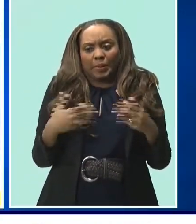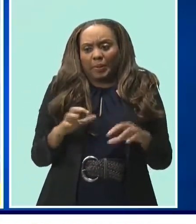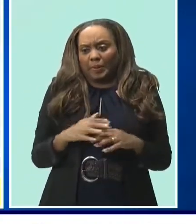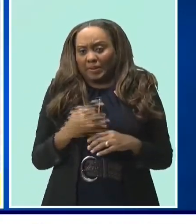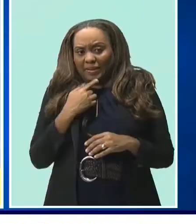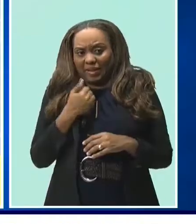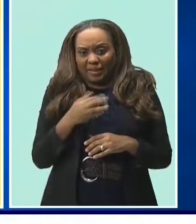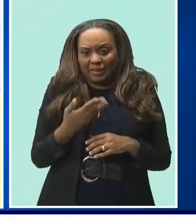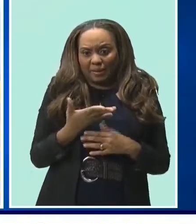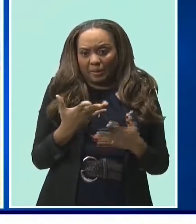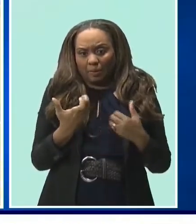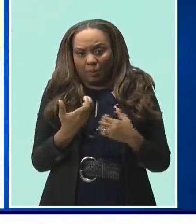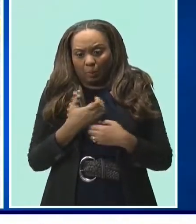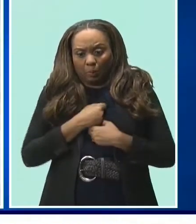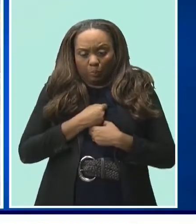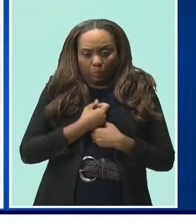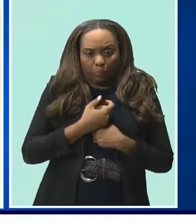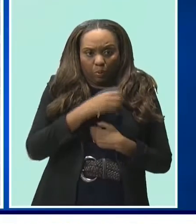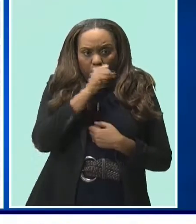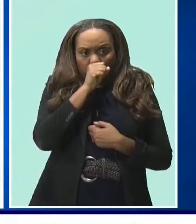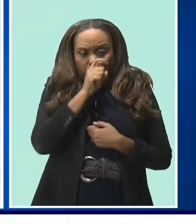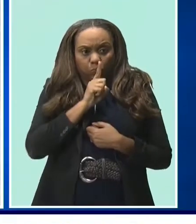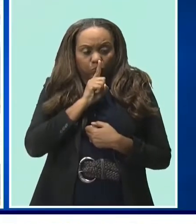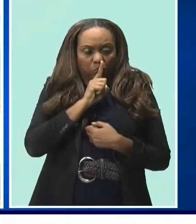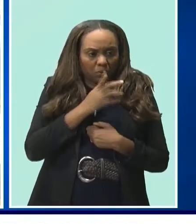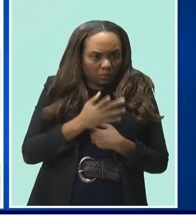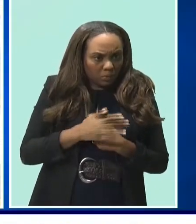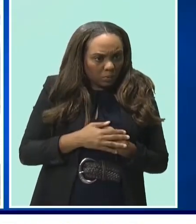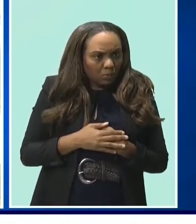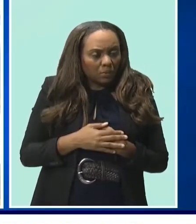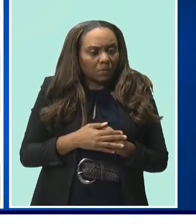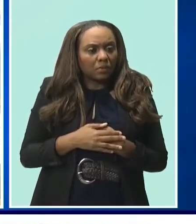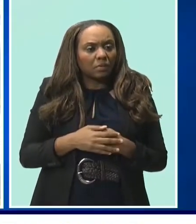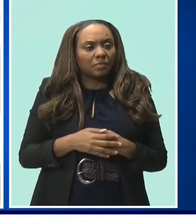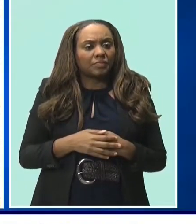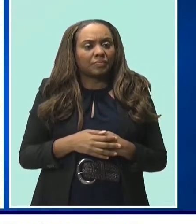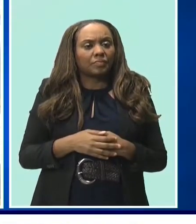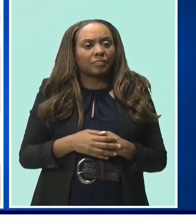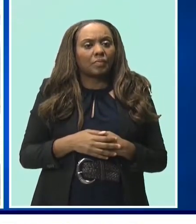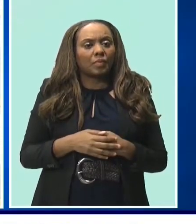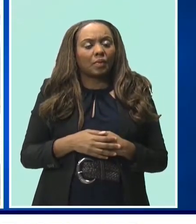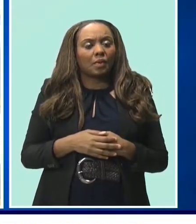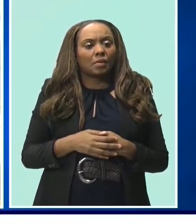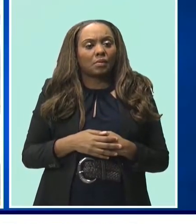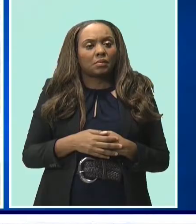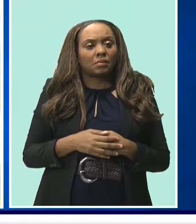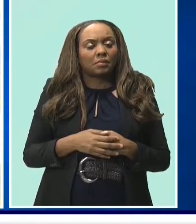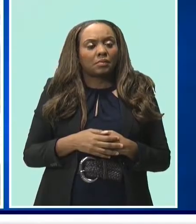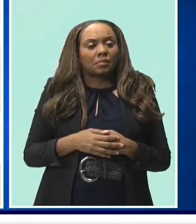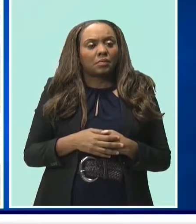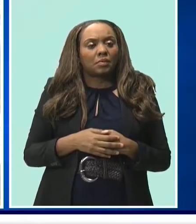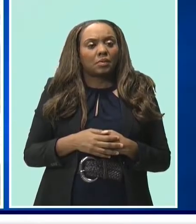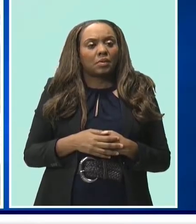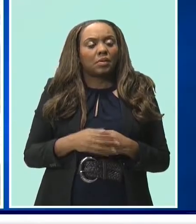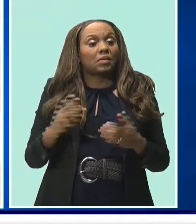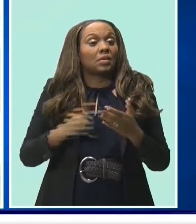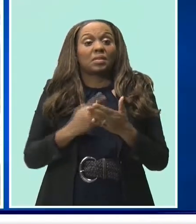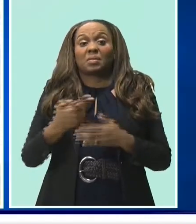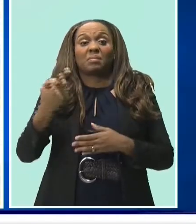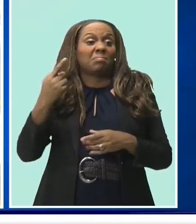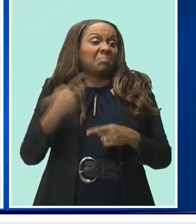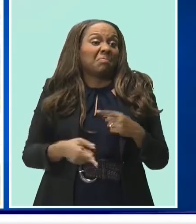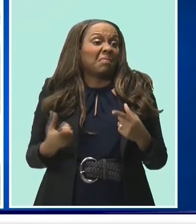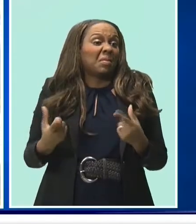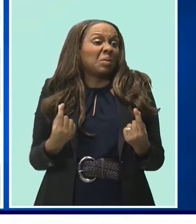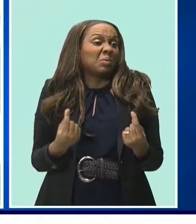this is what has happened. And so then in so very many of the instances, we are not able to take any action